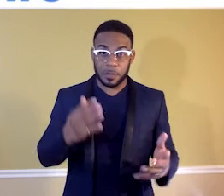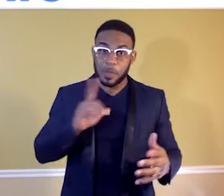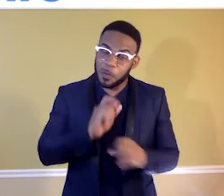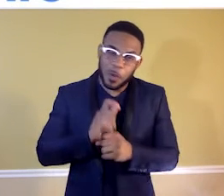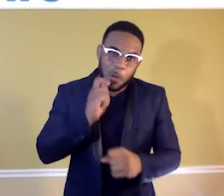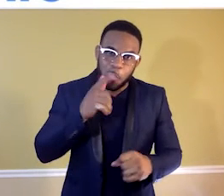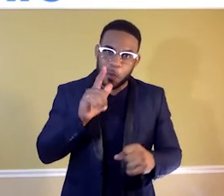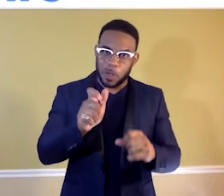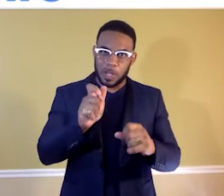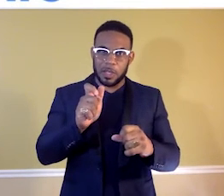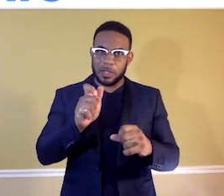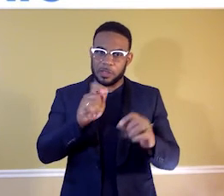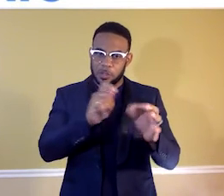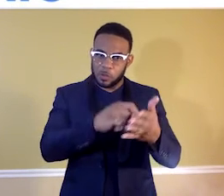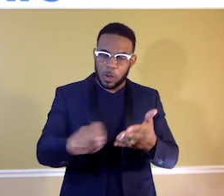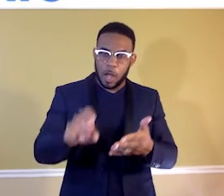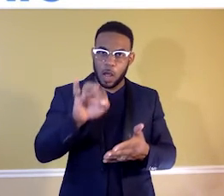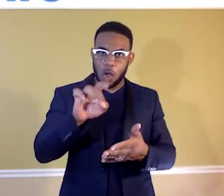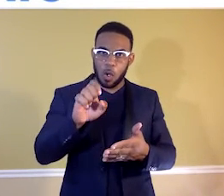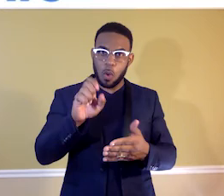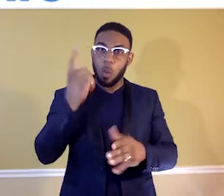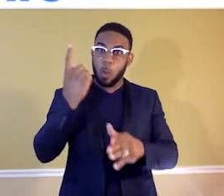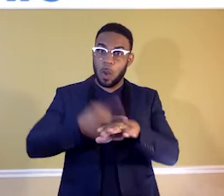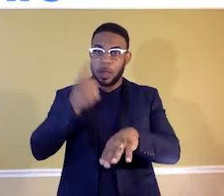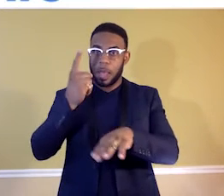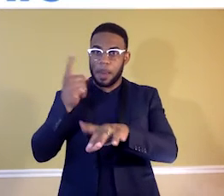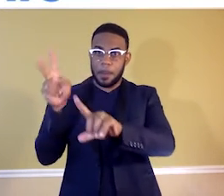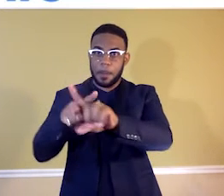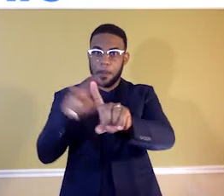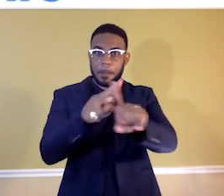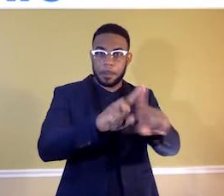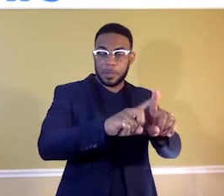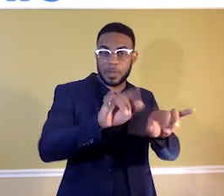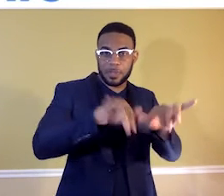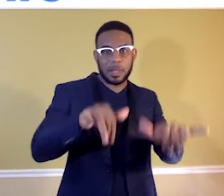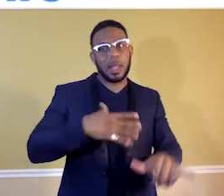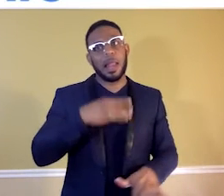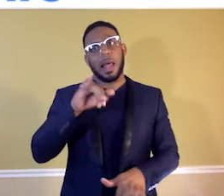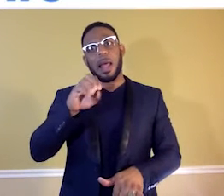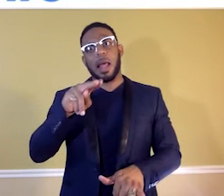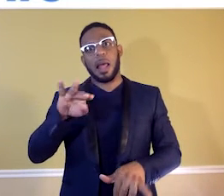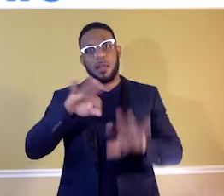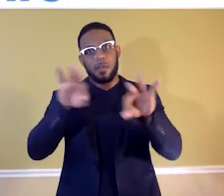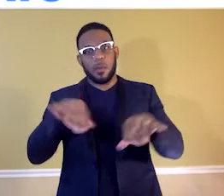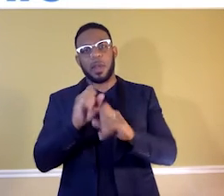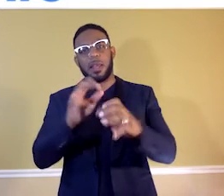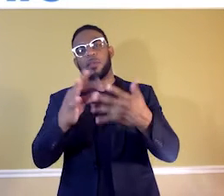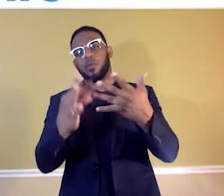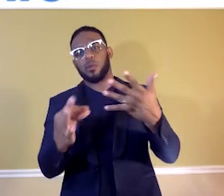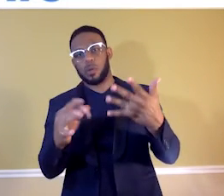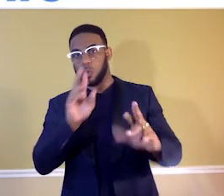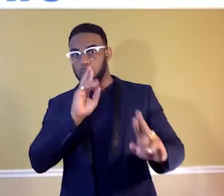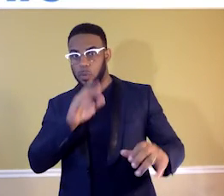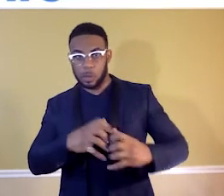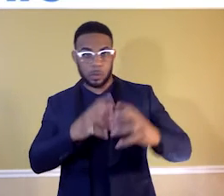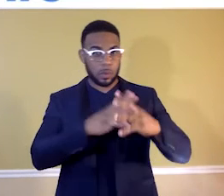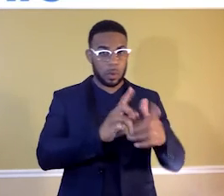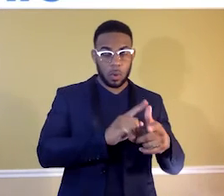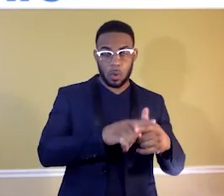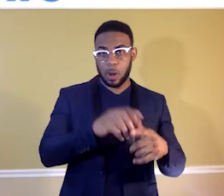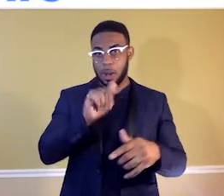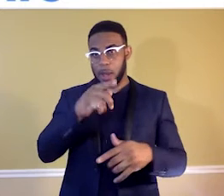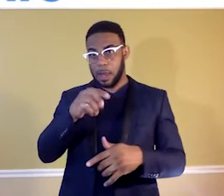cool because you can write the code base once and deploy it to many different systems. So I really like the Ionic framework because it gives you a choice. If you're a React developer or an